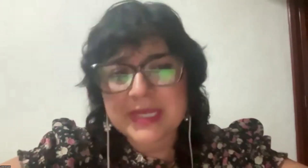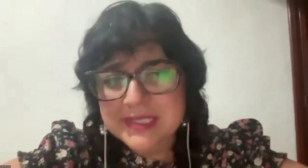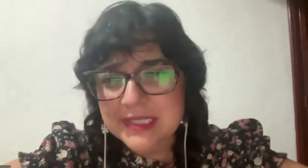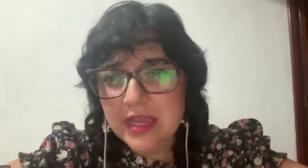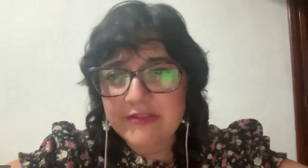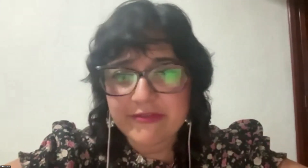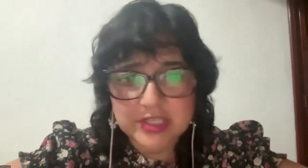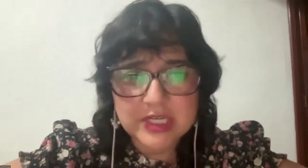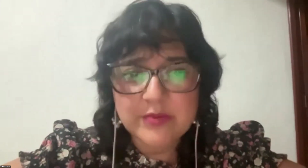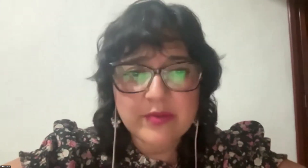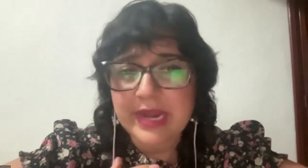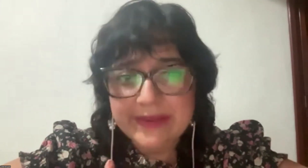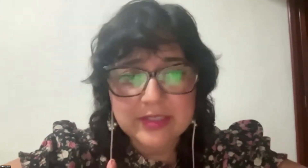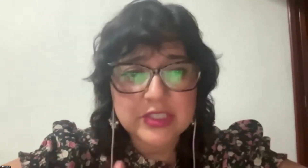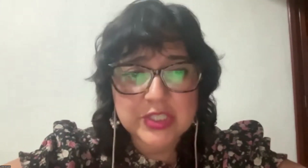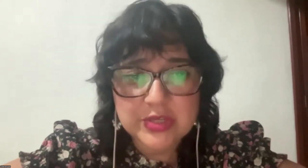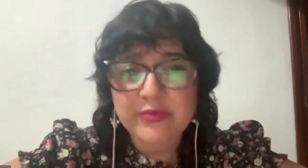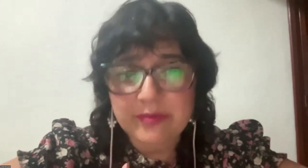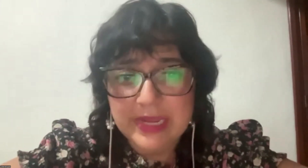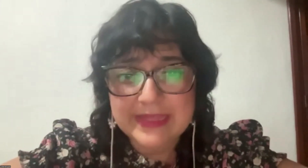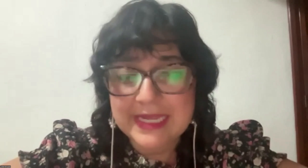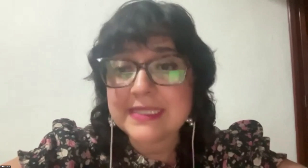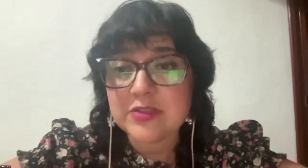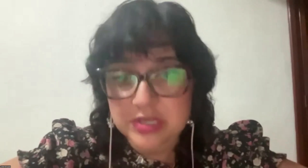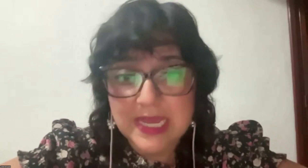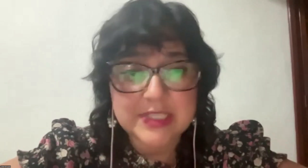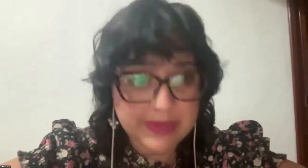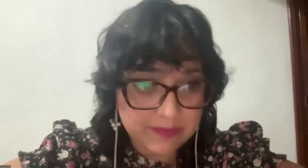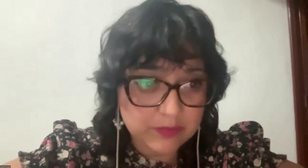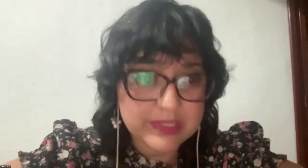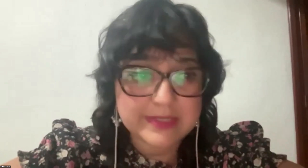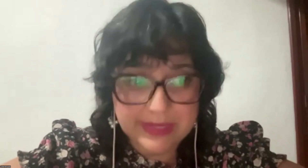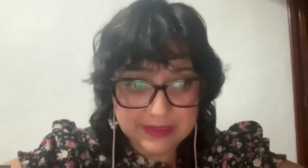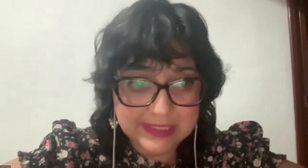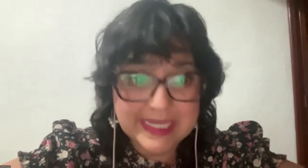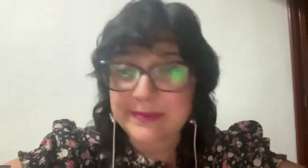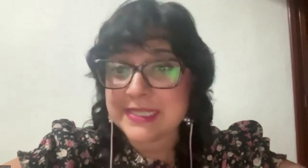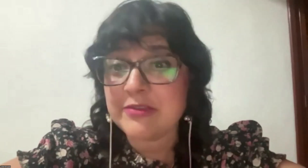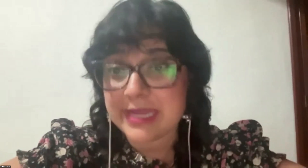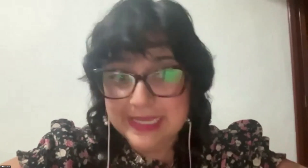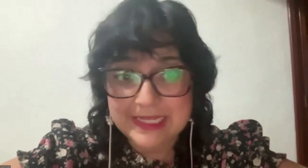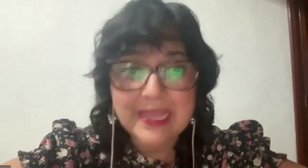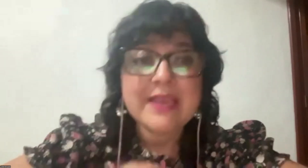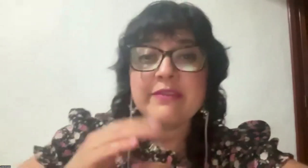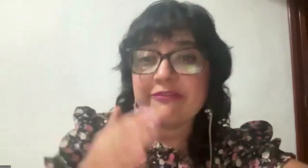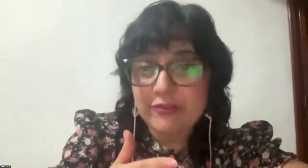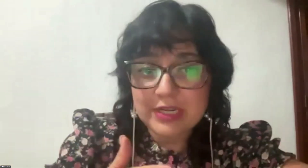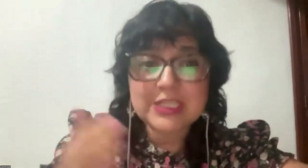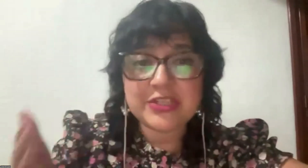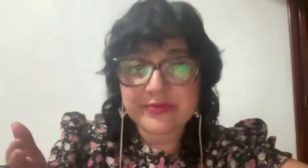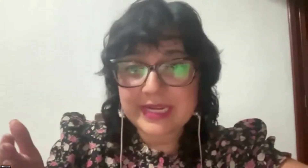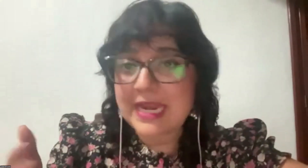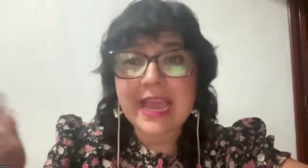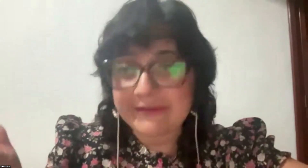during our visit, unfortunately, we were able to corroborate that institutionalized people with disabilities had been segregated